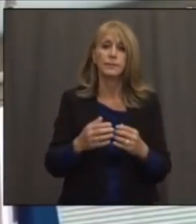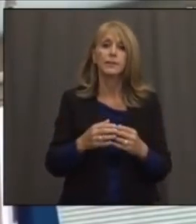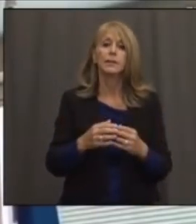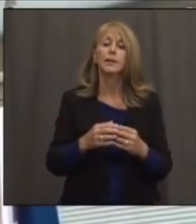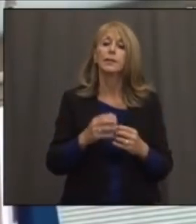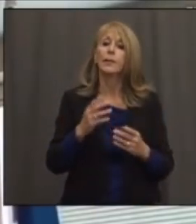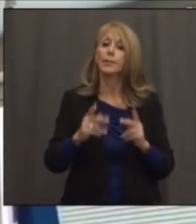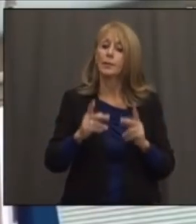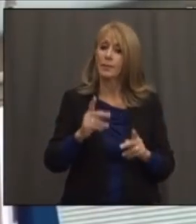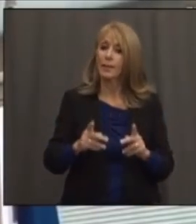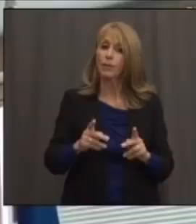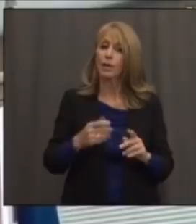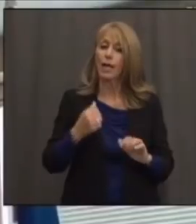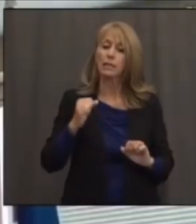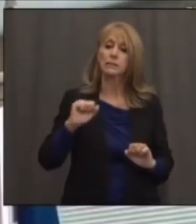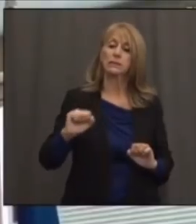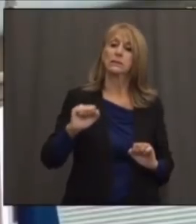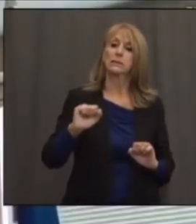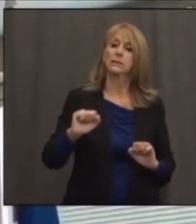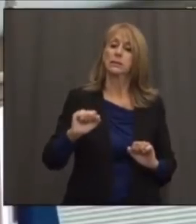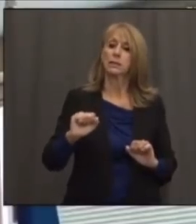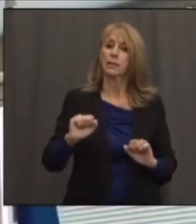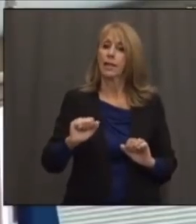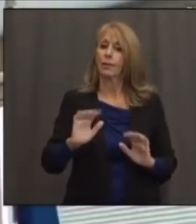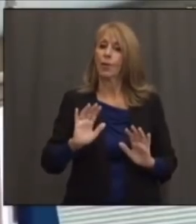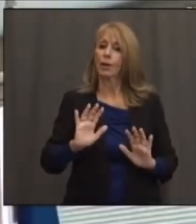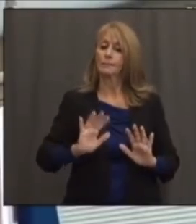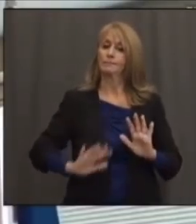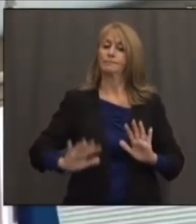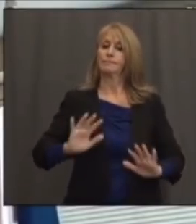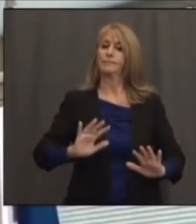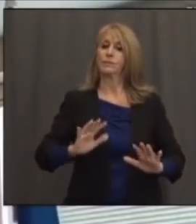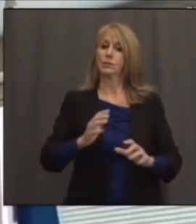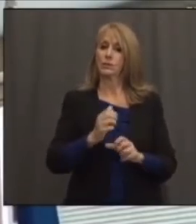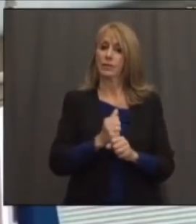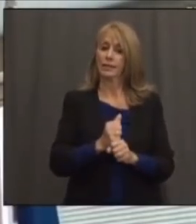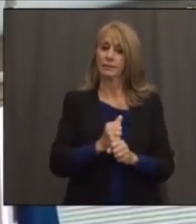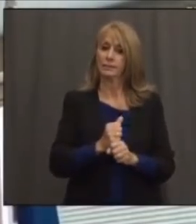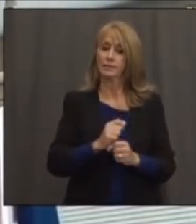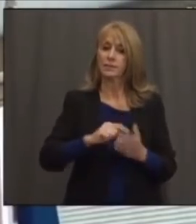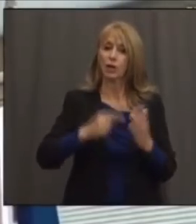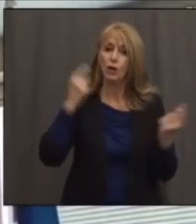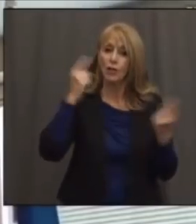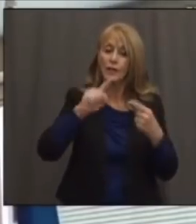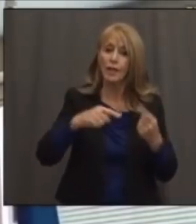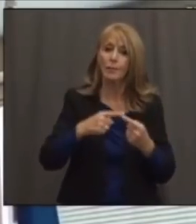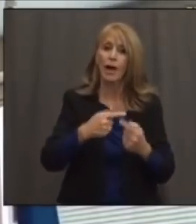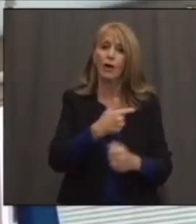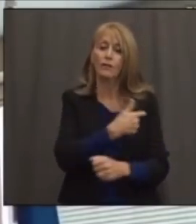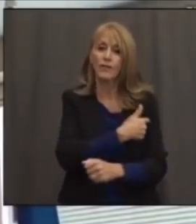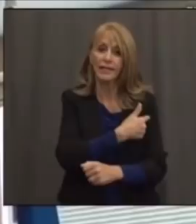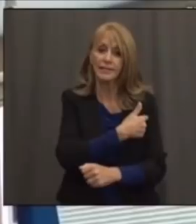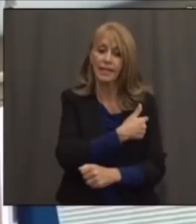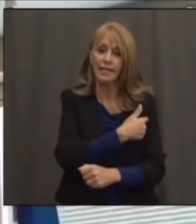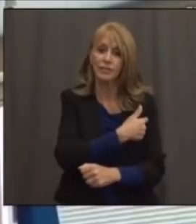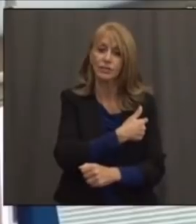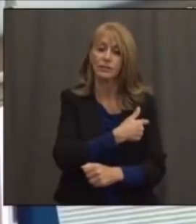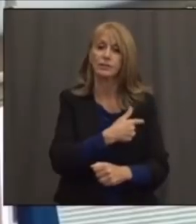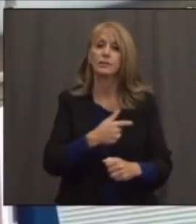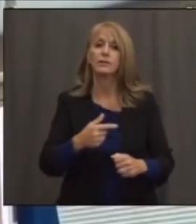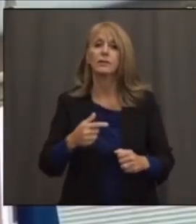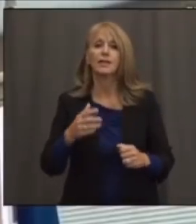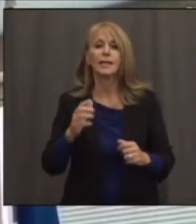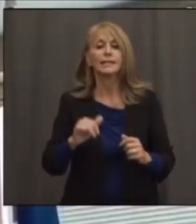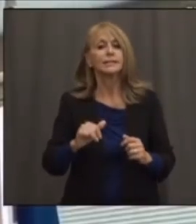slower to get vaccinated than some others, still are open to thinking about vaccination. And it's a fairly